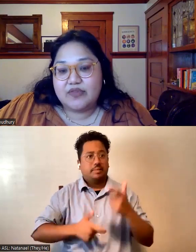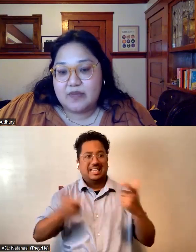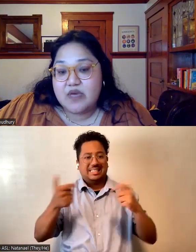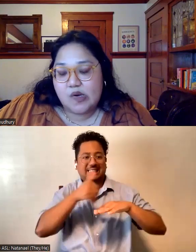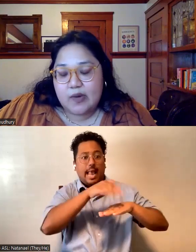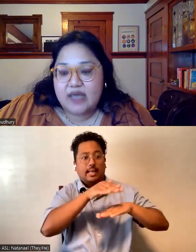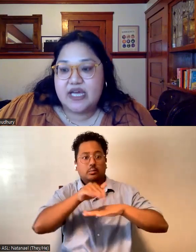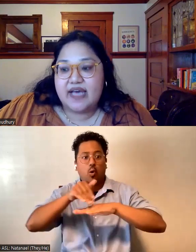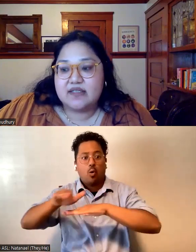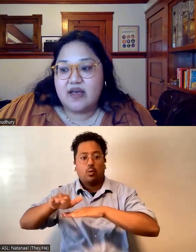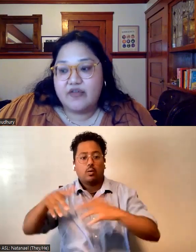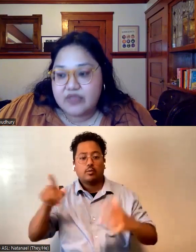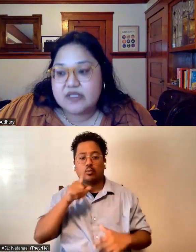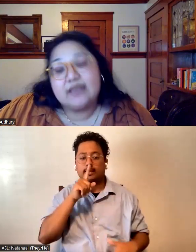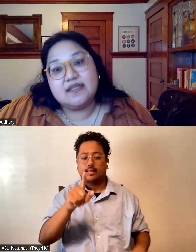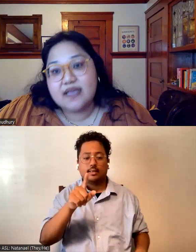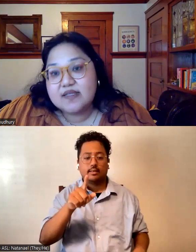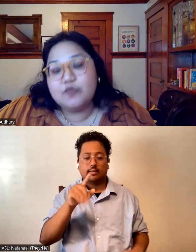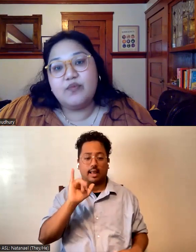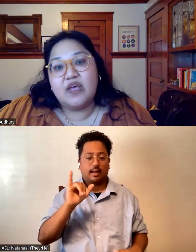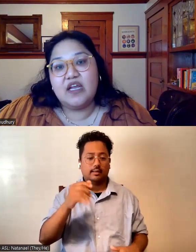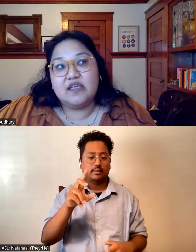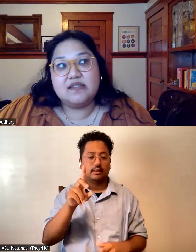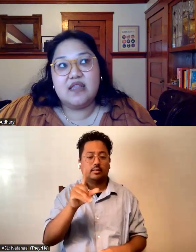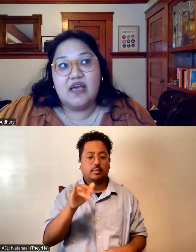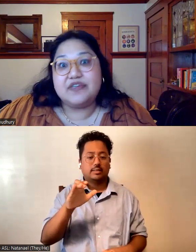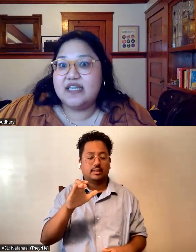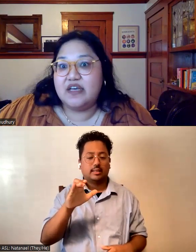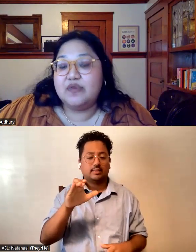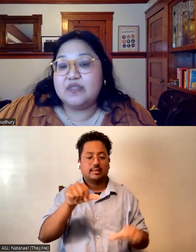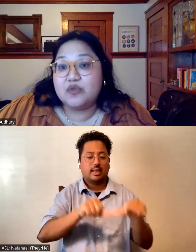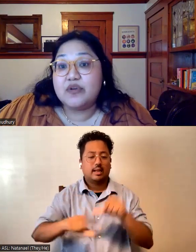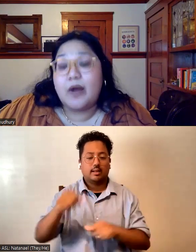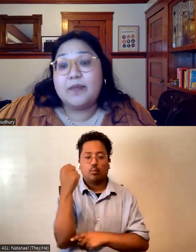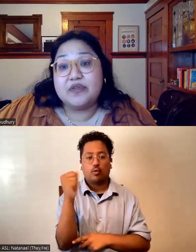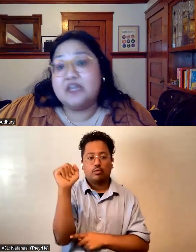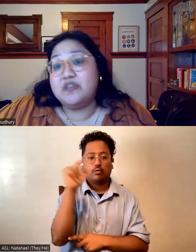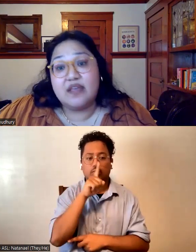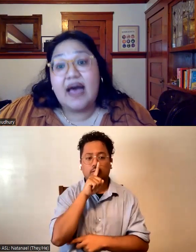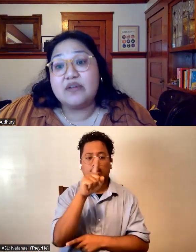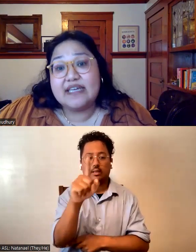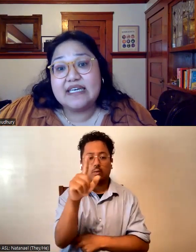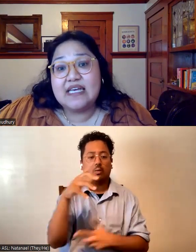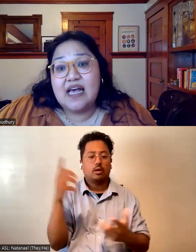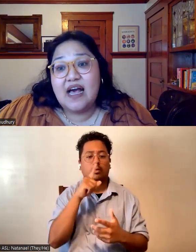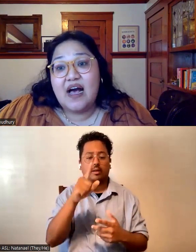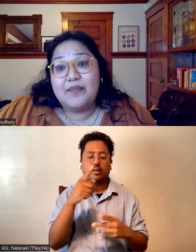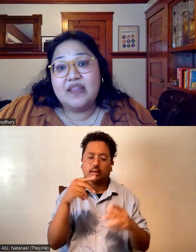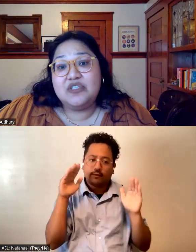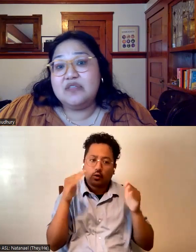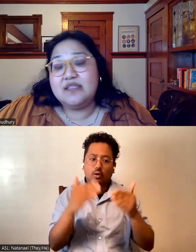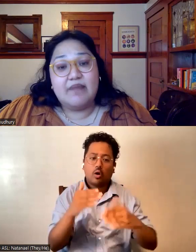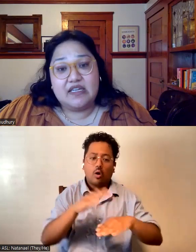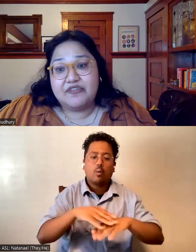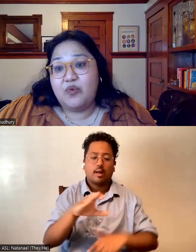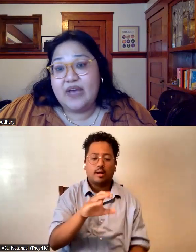the sort of like imperial projects of the domestic science movement is the understanding of sort of the popularization of the calorie. And they